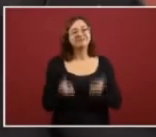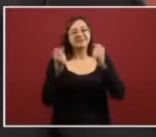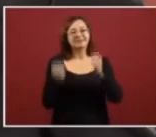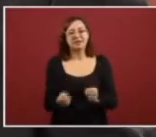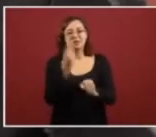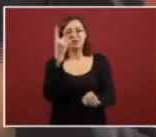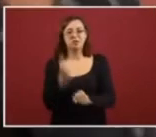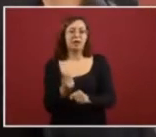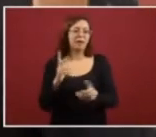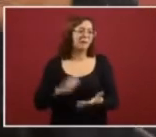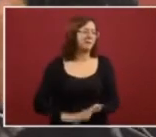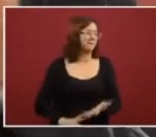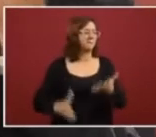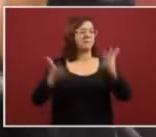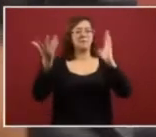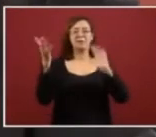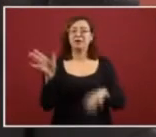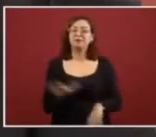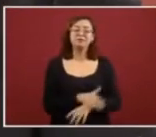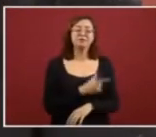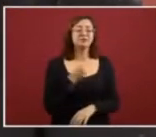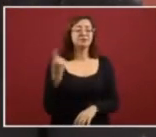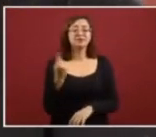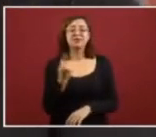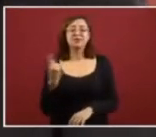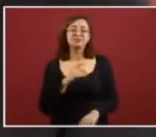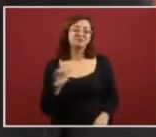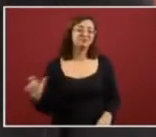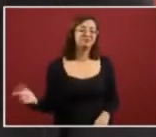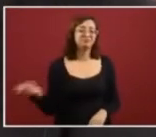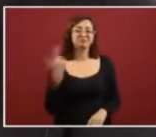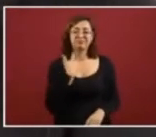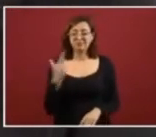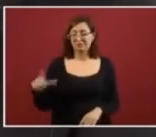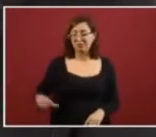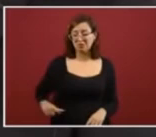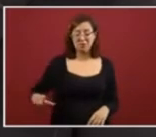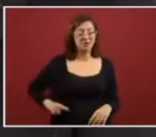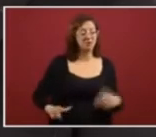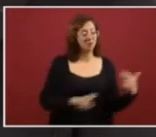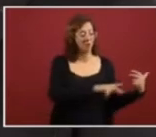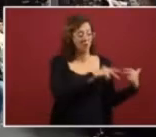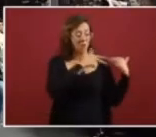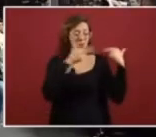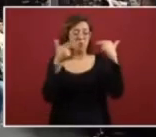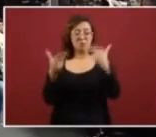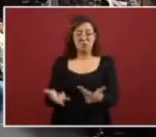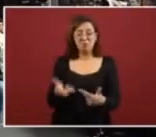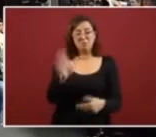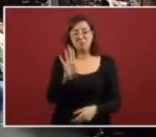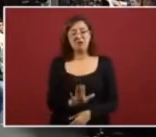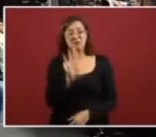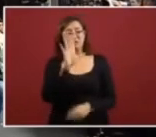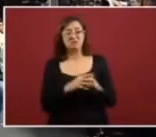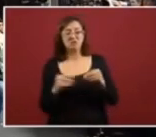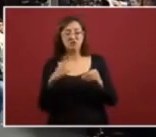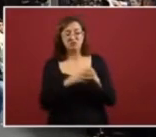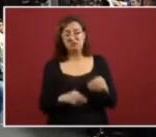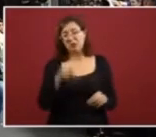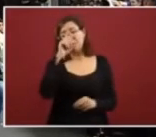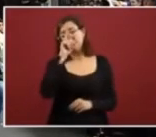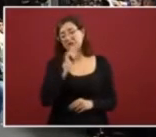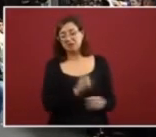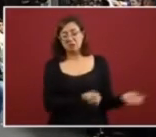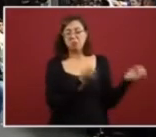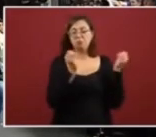Porque nos dejaron esa herencia, esa. He said they left us that podrida. Inheritance, that